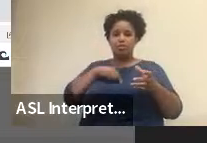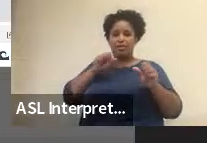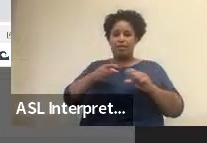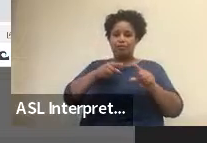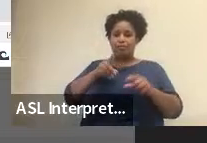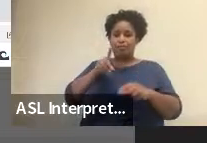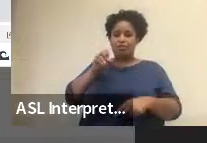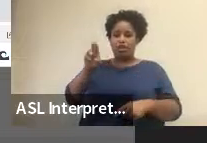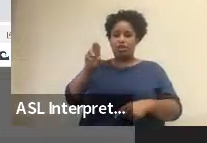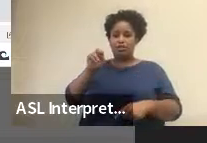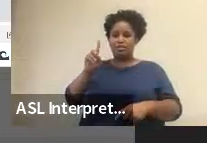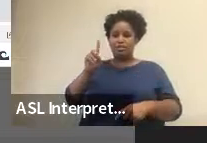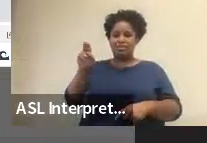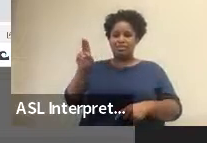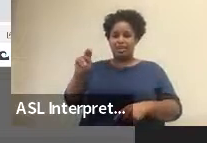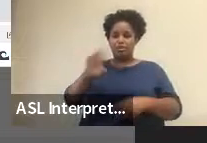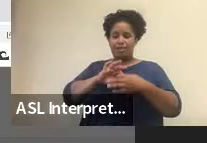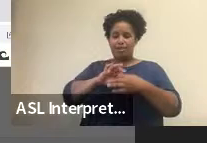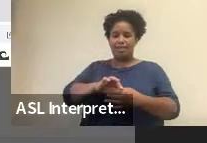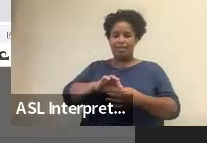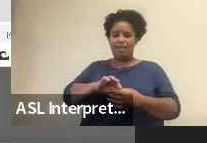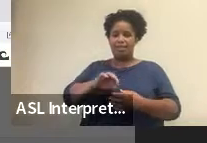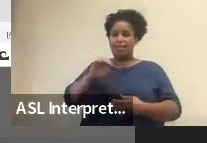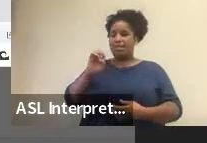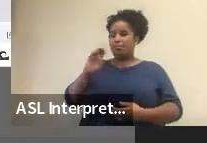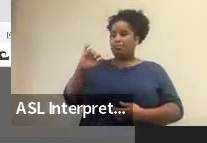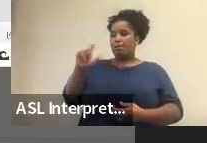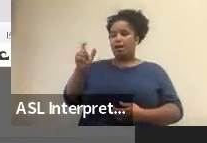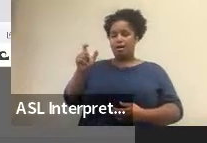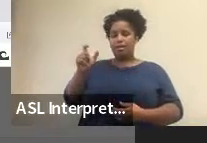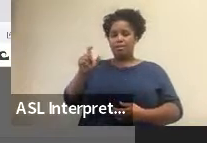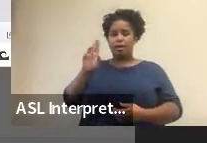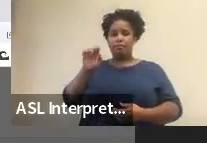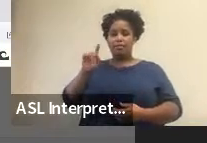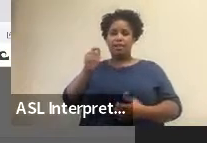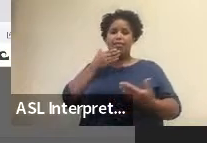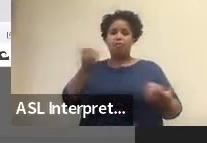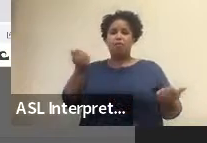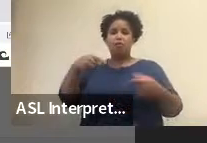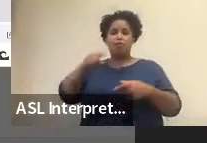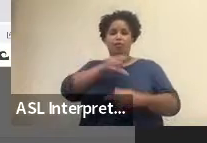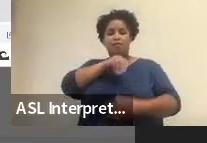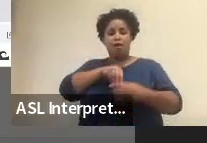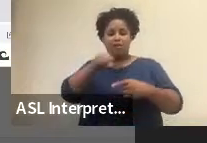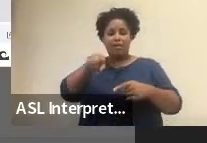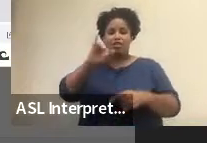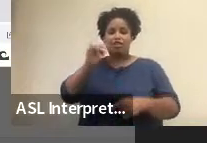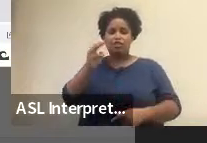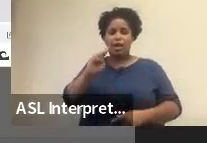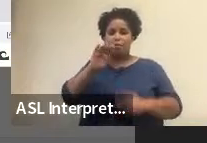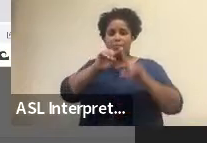Dunn in terms of Mpox update. I want to thank everyone who contributed to our jam boards,